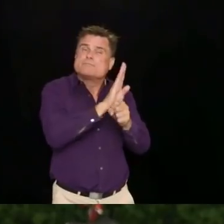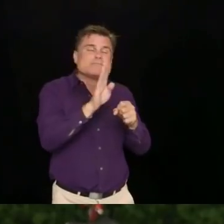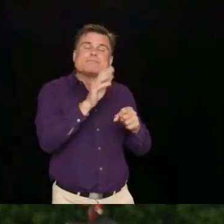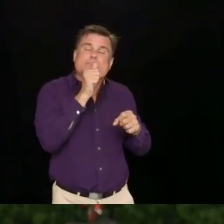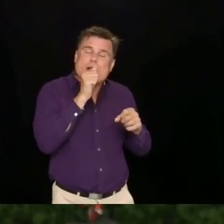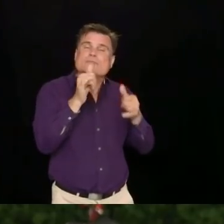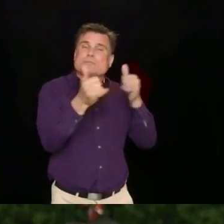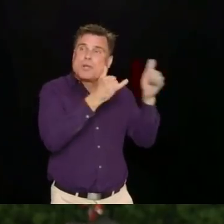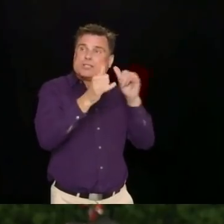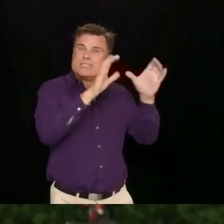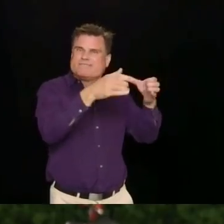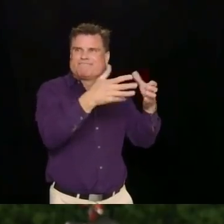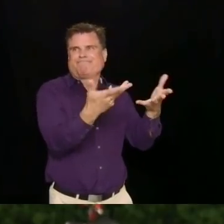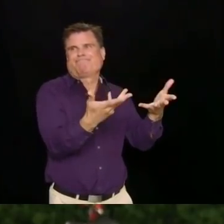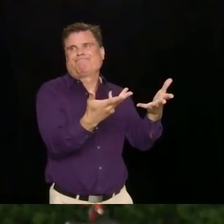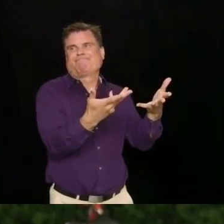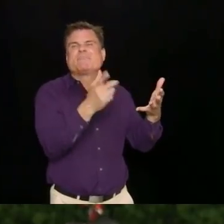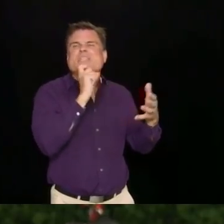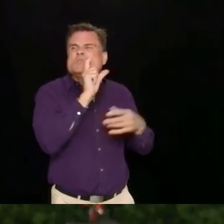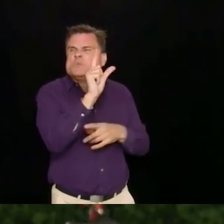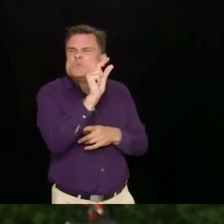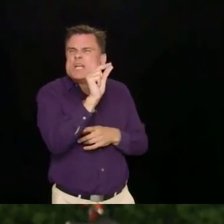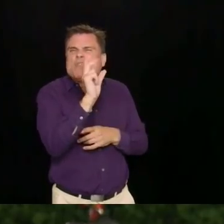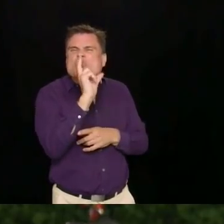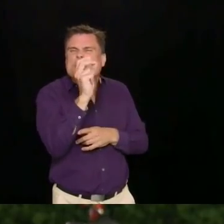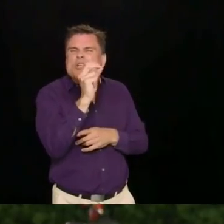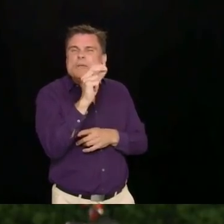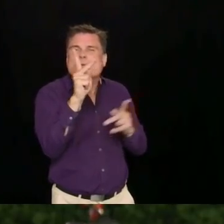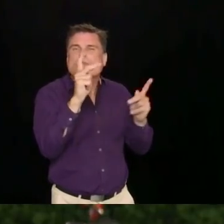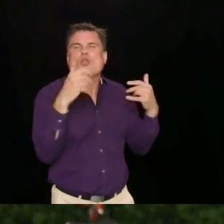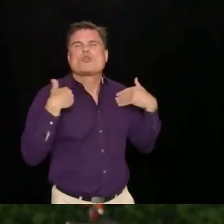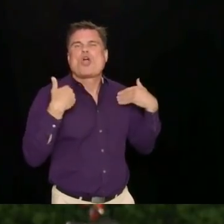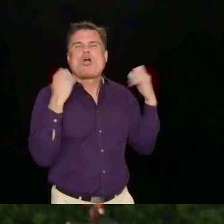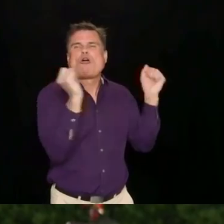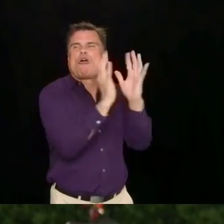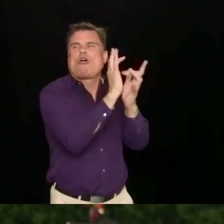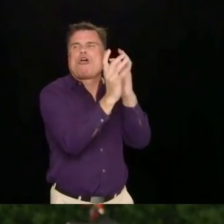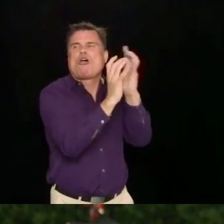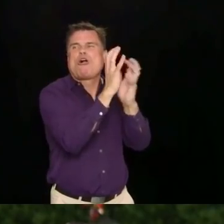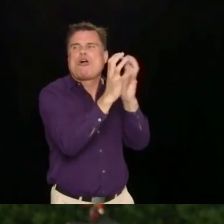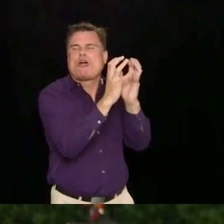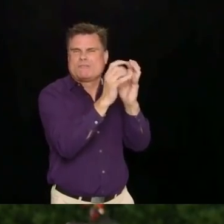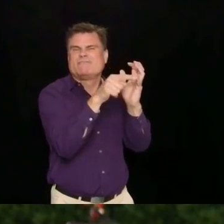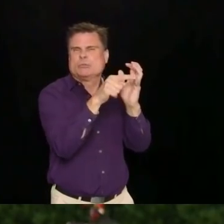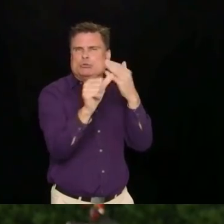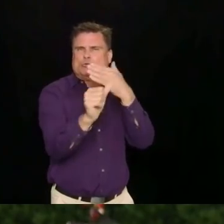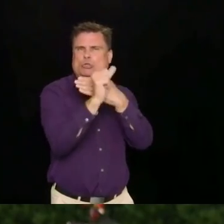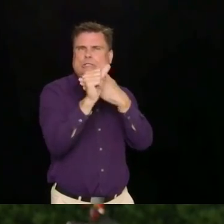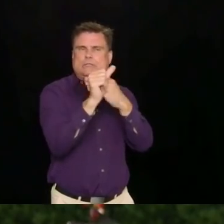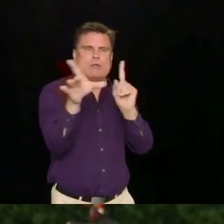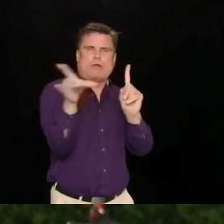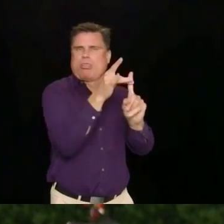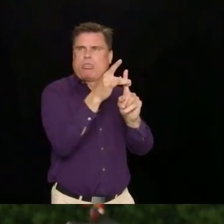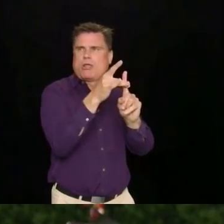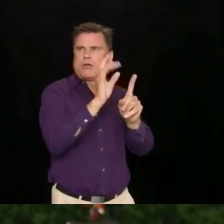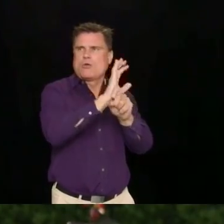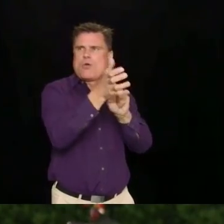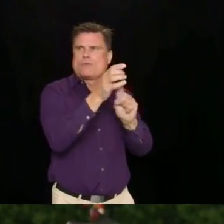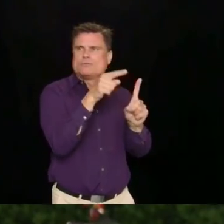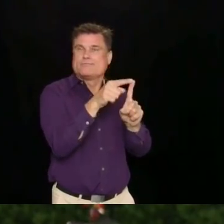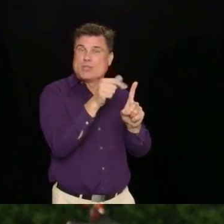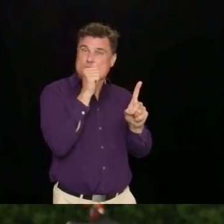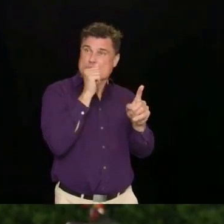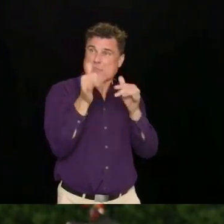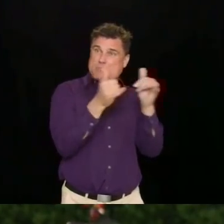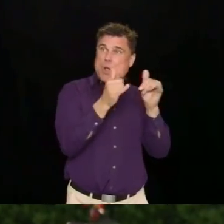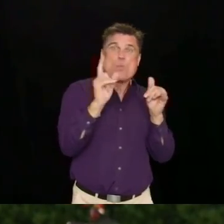it's largely people in their 20s and 30s, the risks are considerably higher. They tend to be in enclosed spaces.